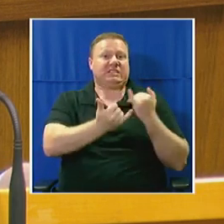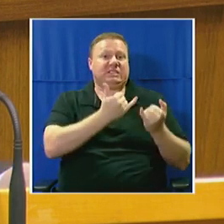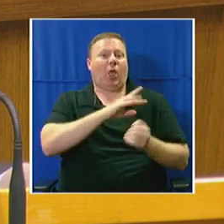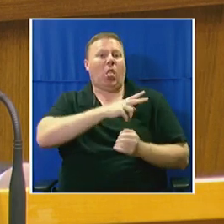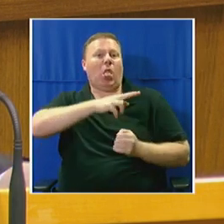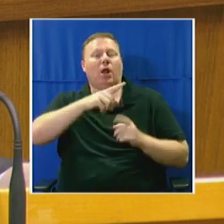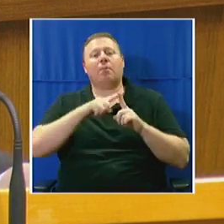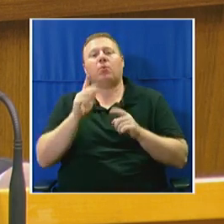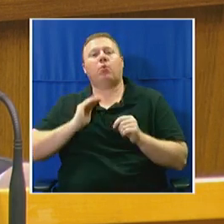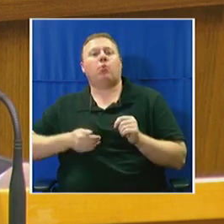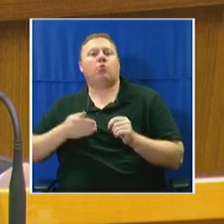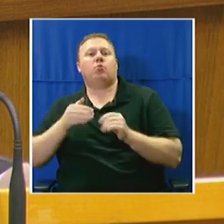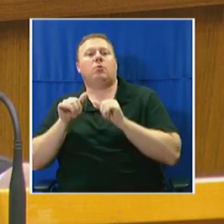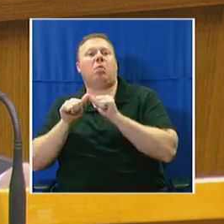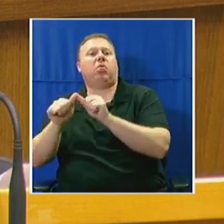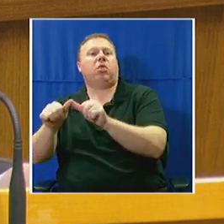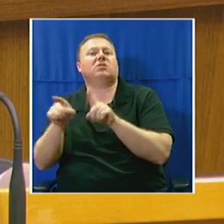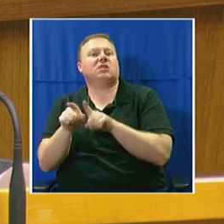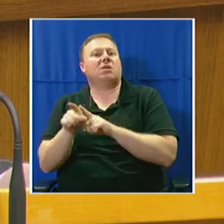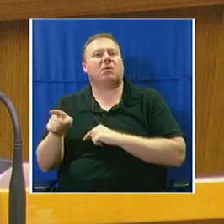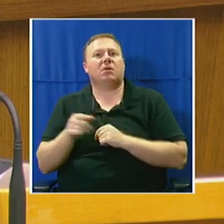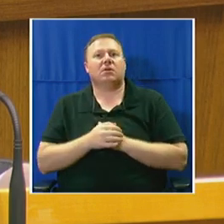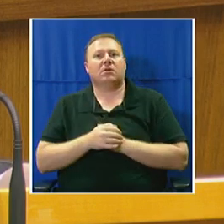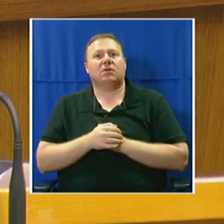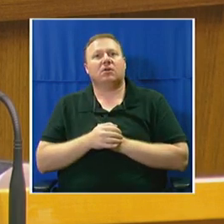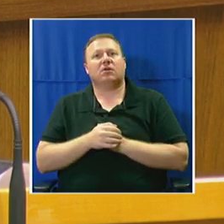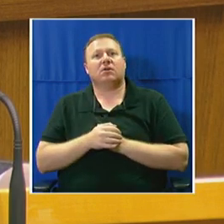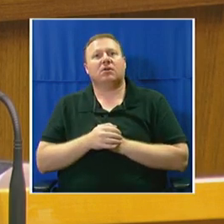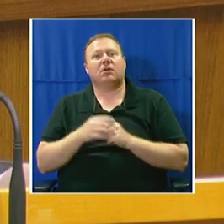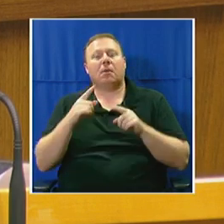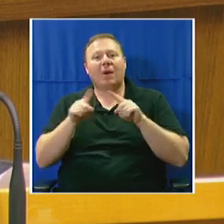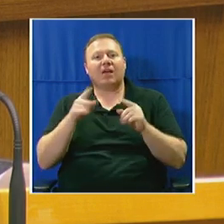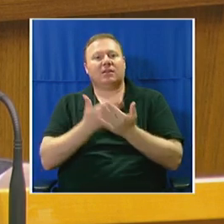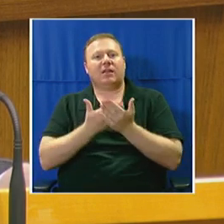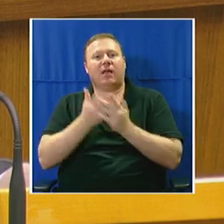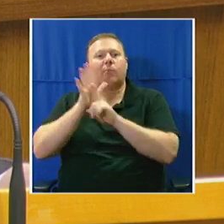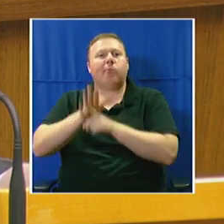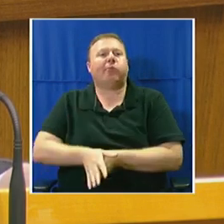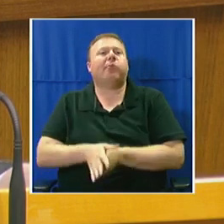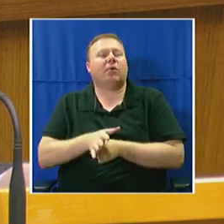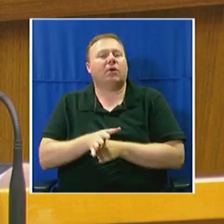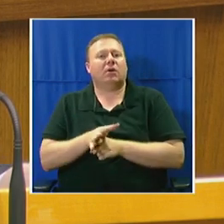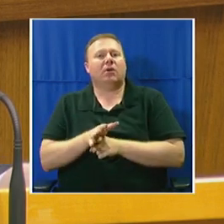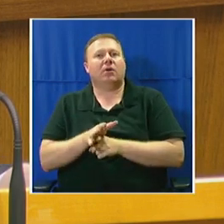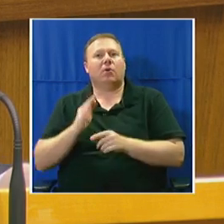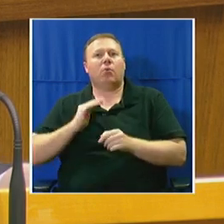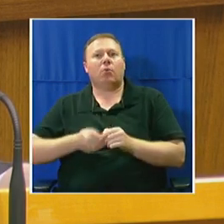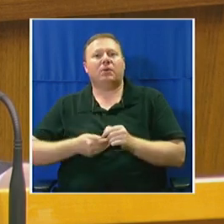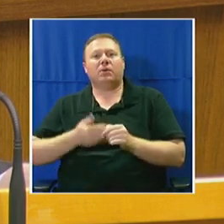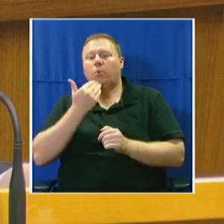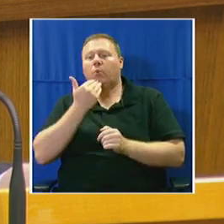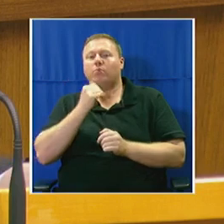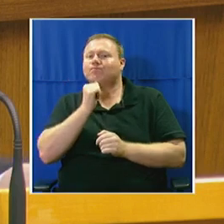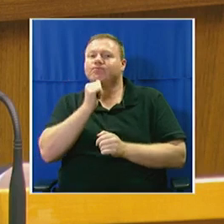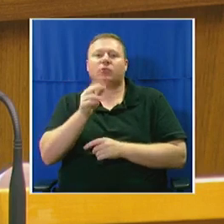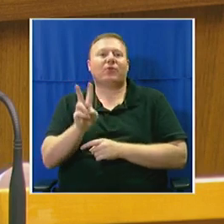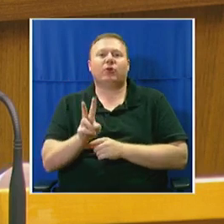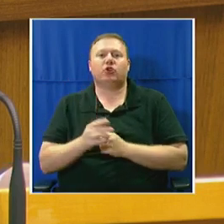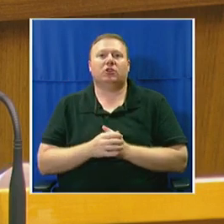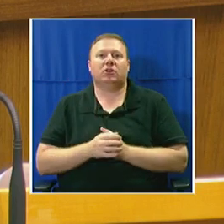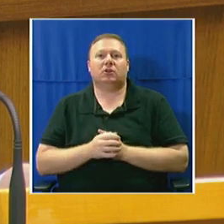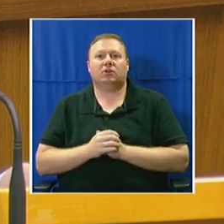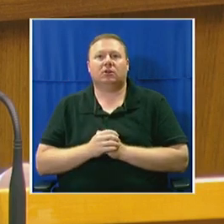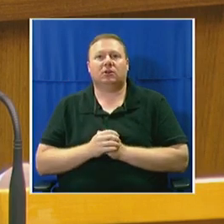a high level of moral morality to be married to an honorable man who might be deflowered as as inting a lot of women